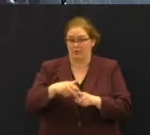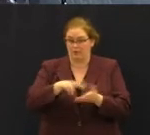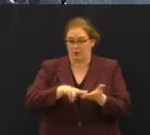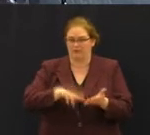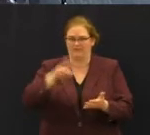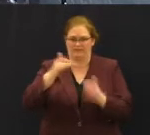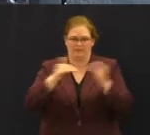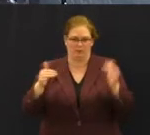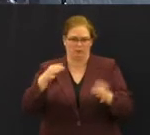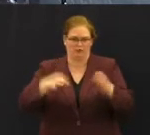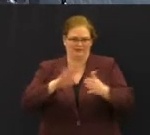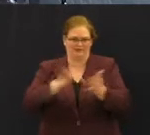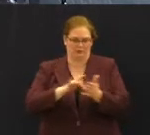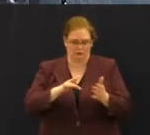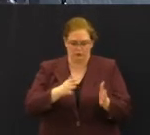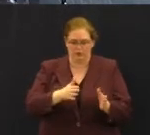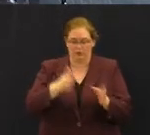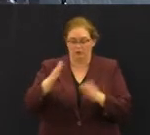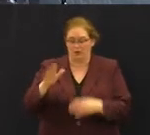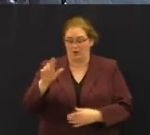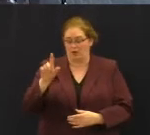floor Justice Center build-out in the amount of